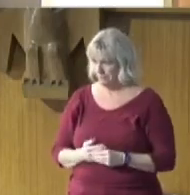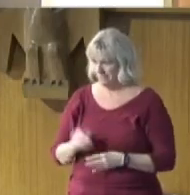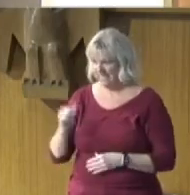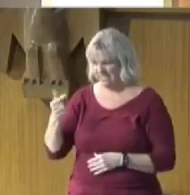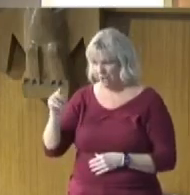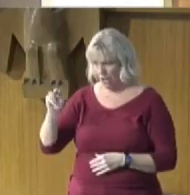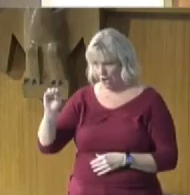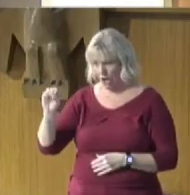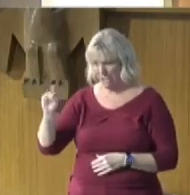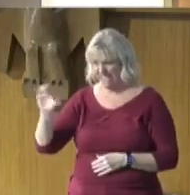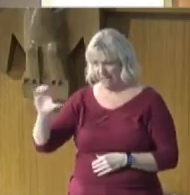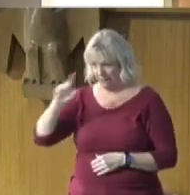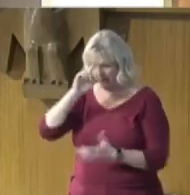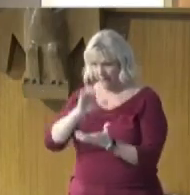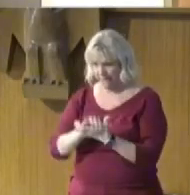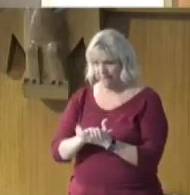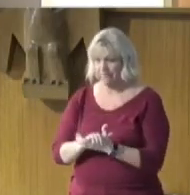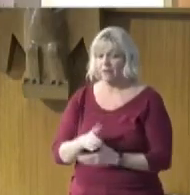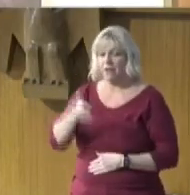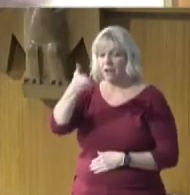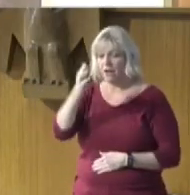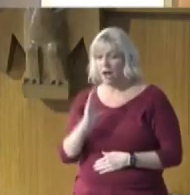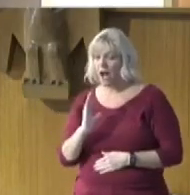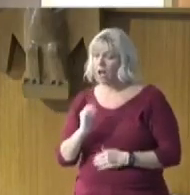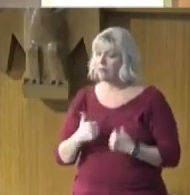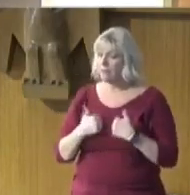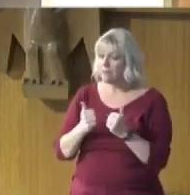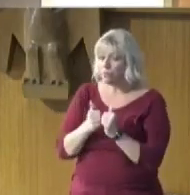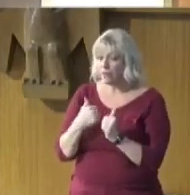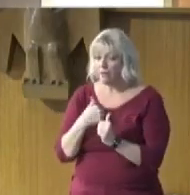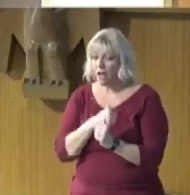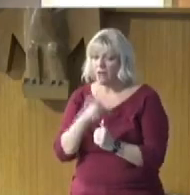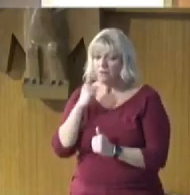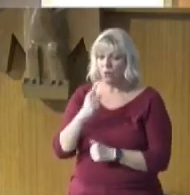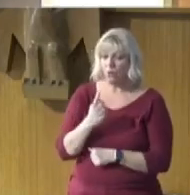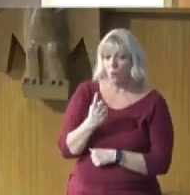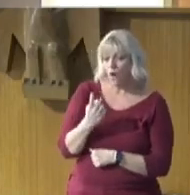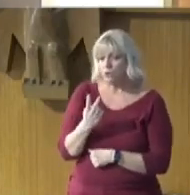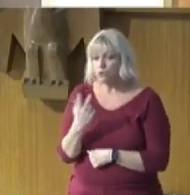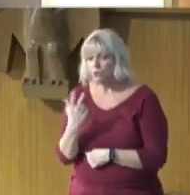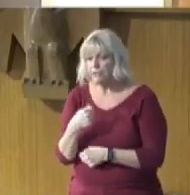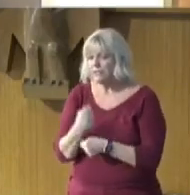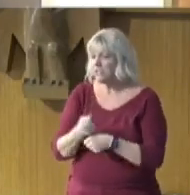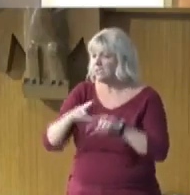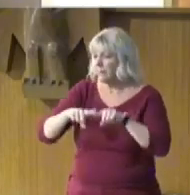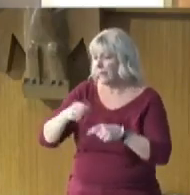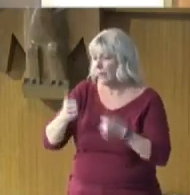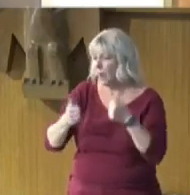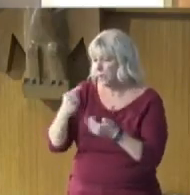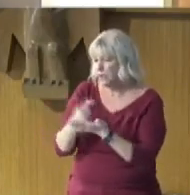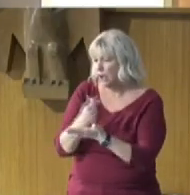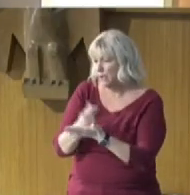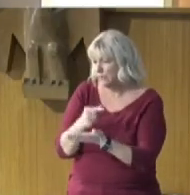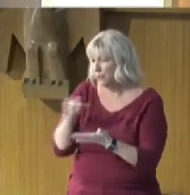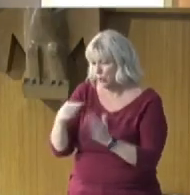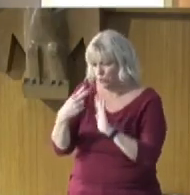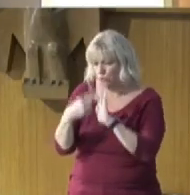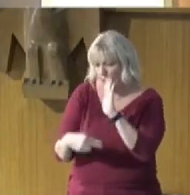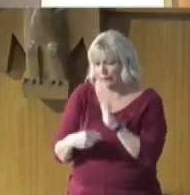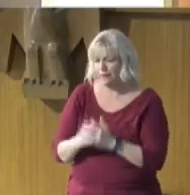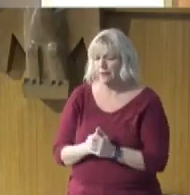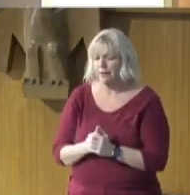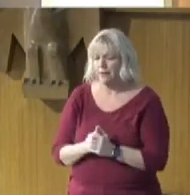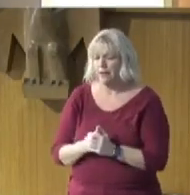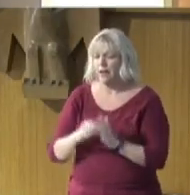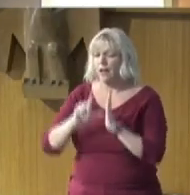Then God walked among us for 1 or 2 or 3 years, depending on which gospel you read, and as soon as Jesus